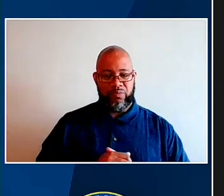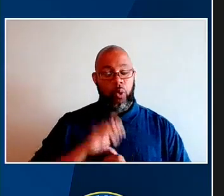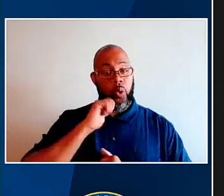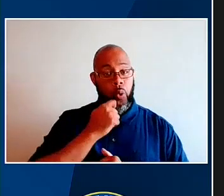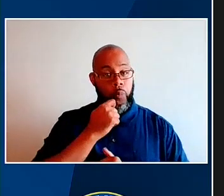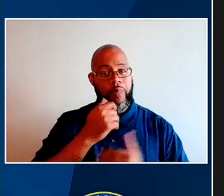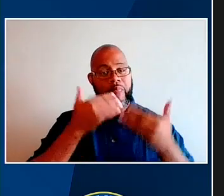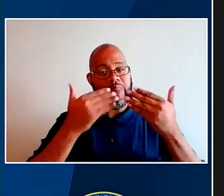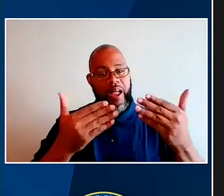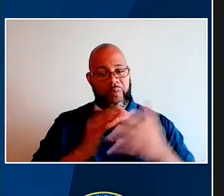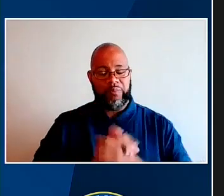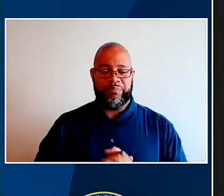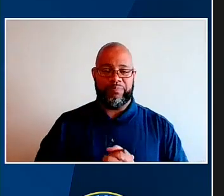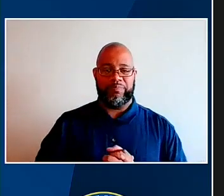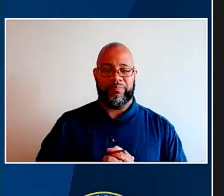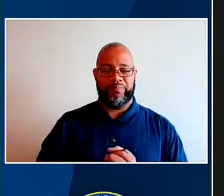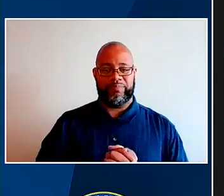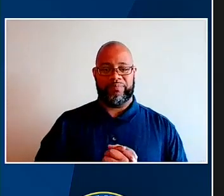Thank you all.